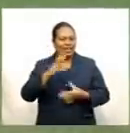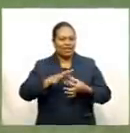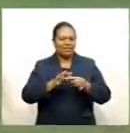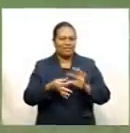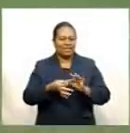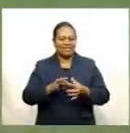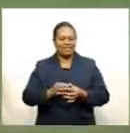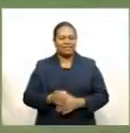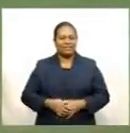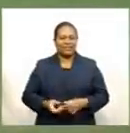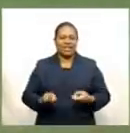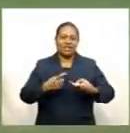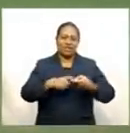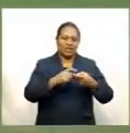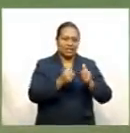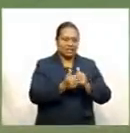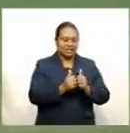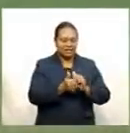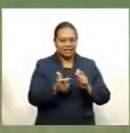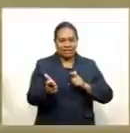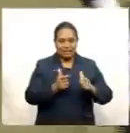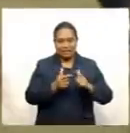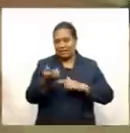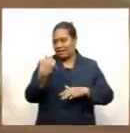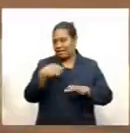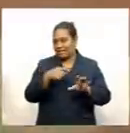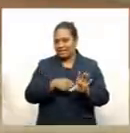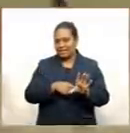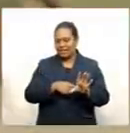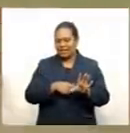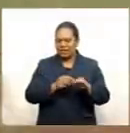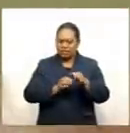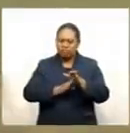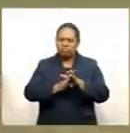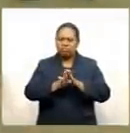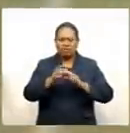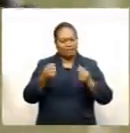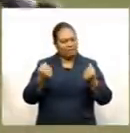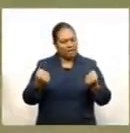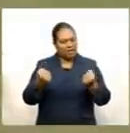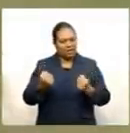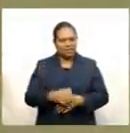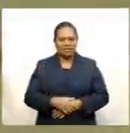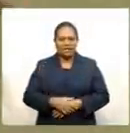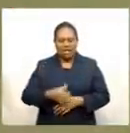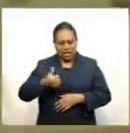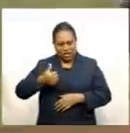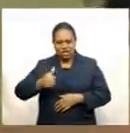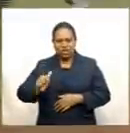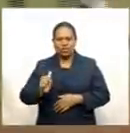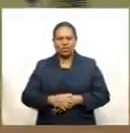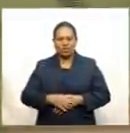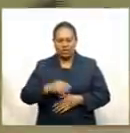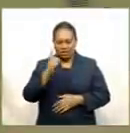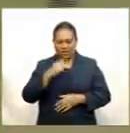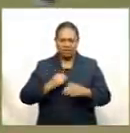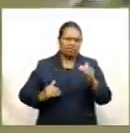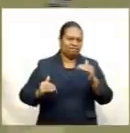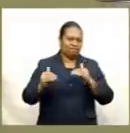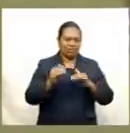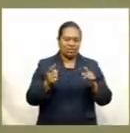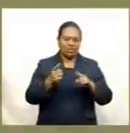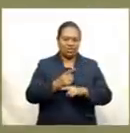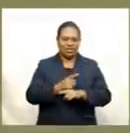Since joining the Sevens team last year, Wainingolo has grown in terms of fitness and will use this to his advantage when